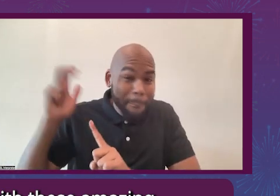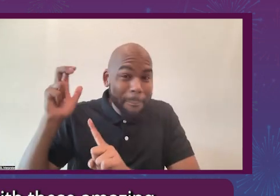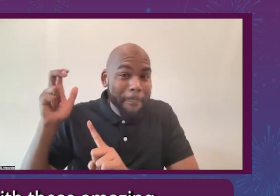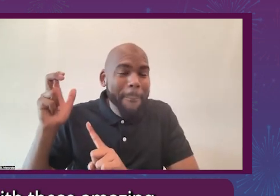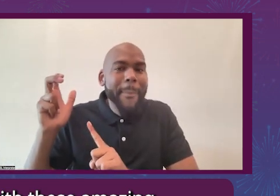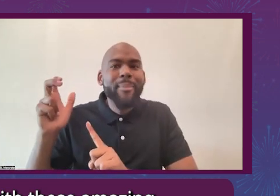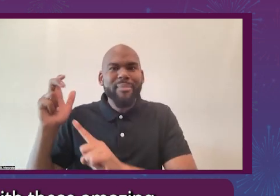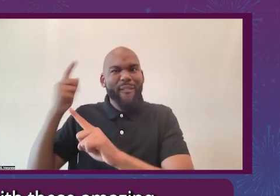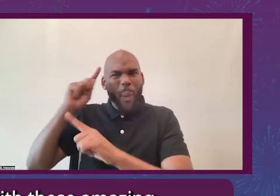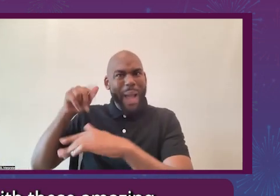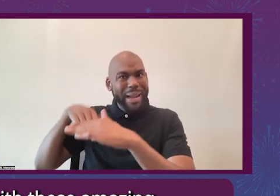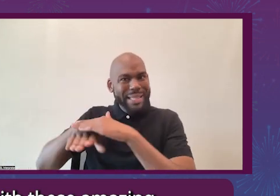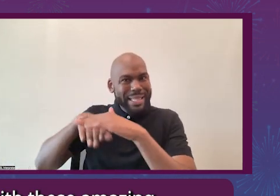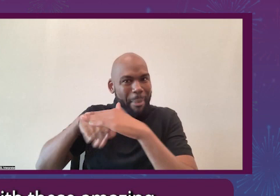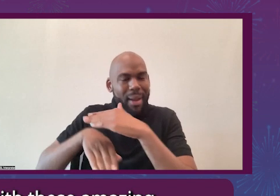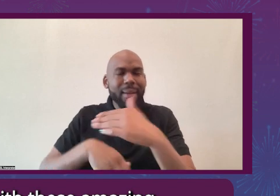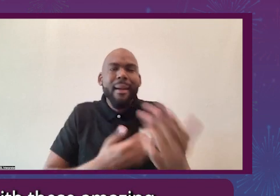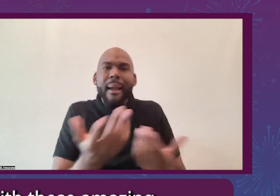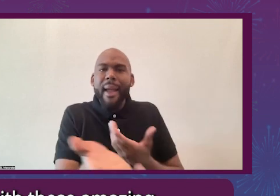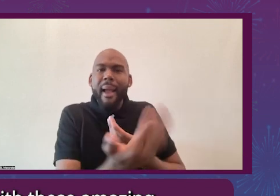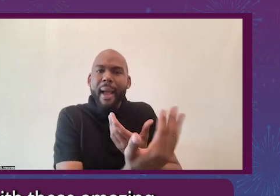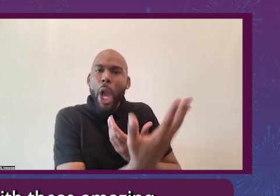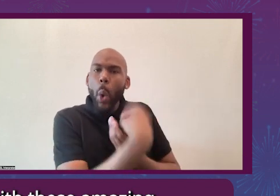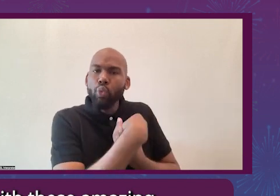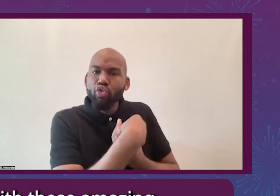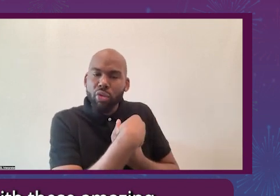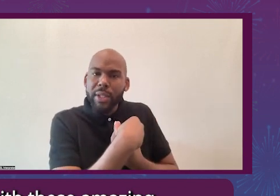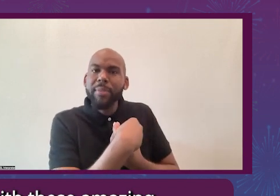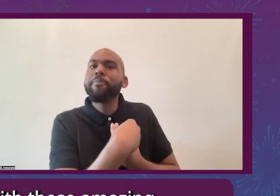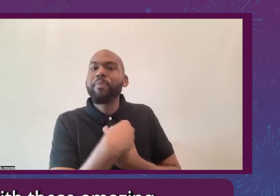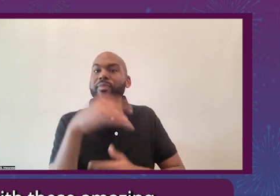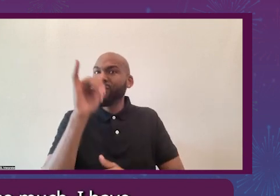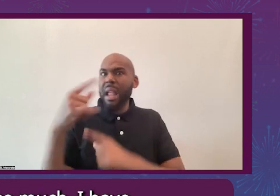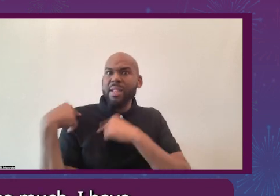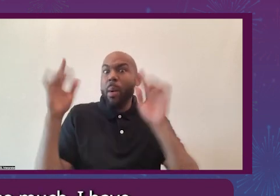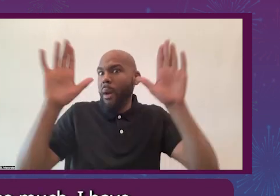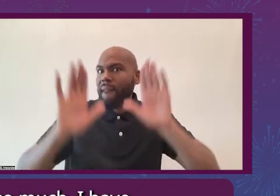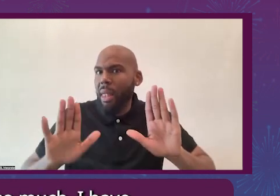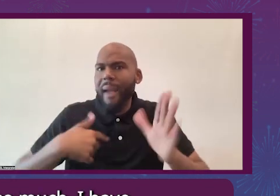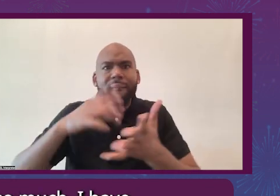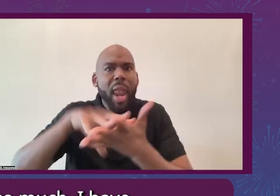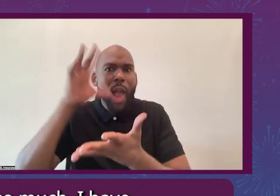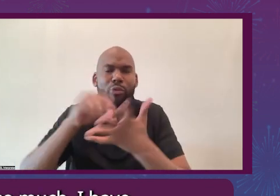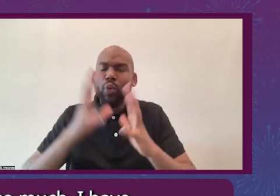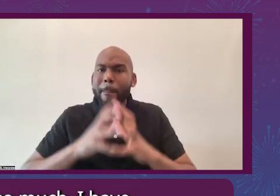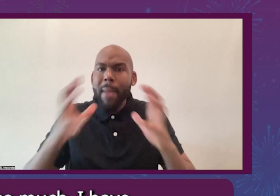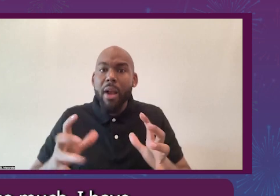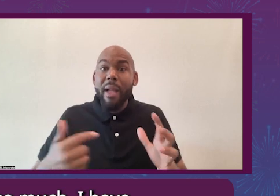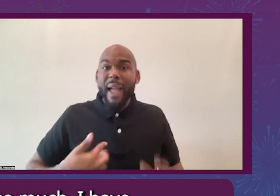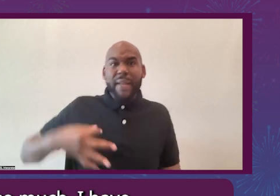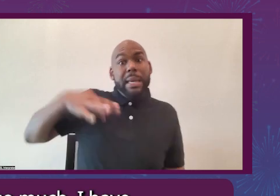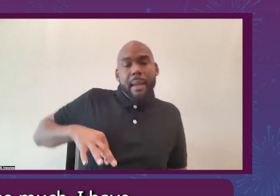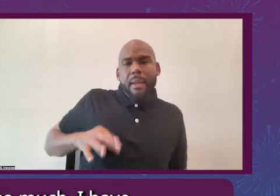champions of accessibility and inclusion has been wonderful. I have learned so much.